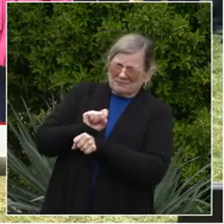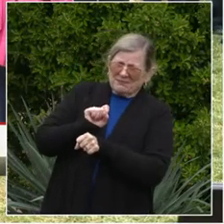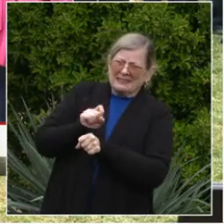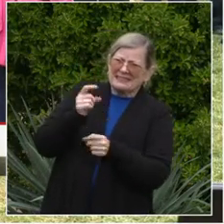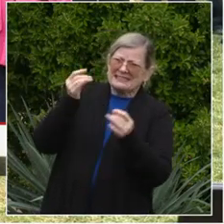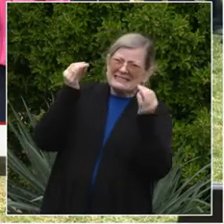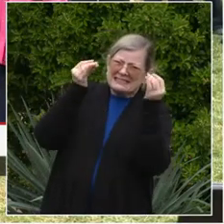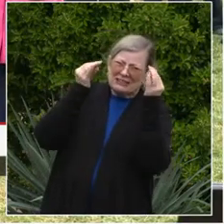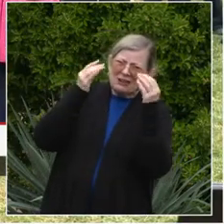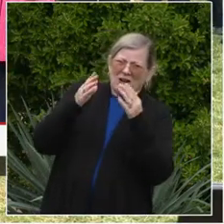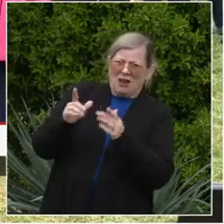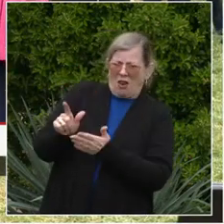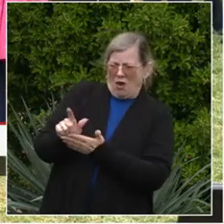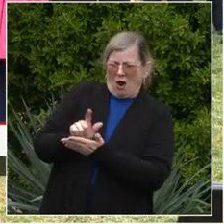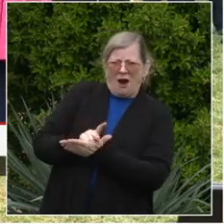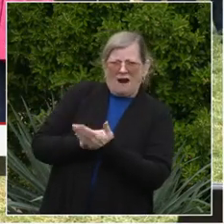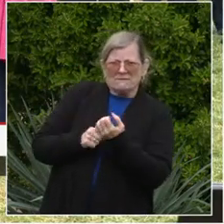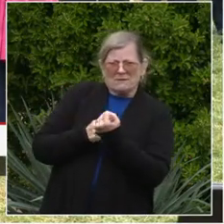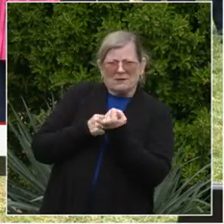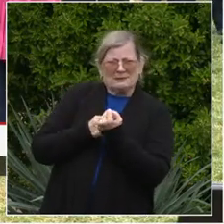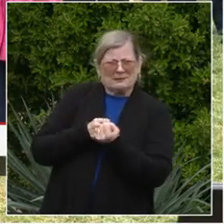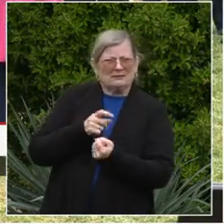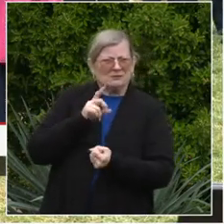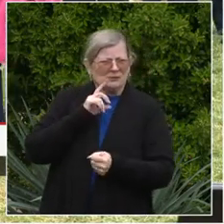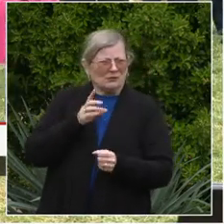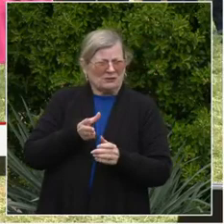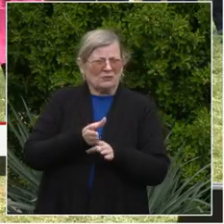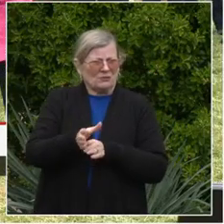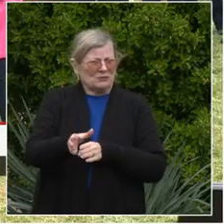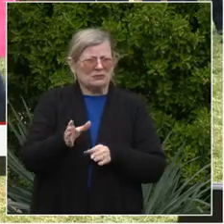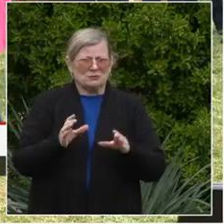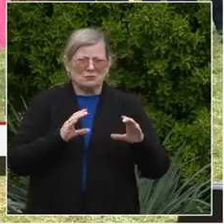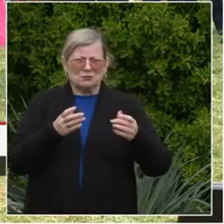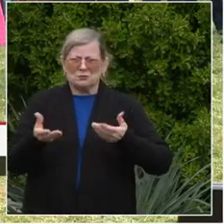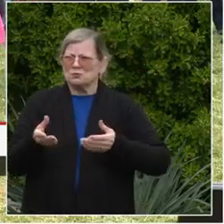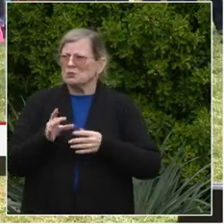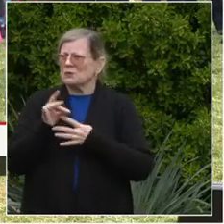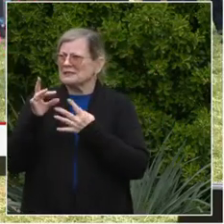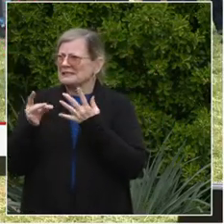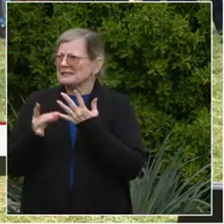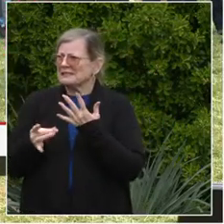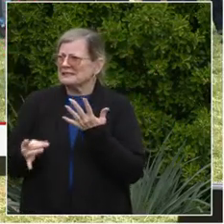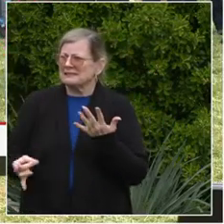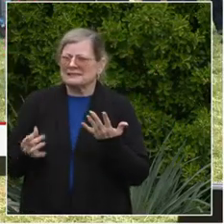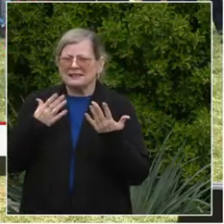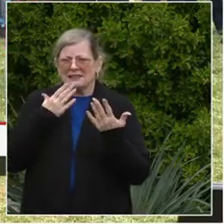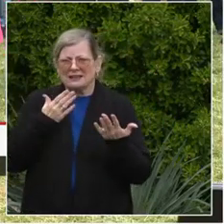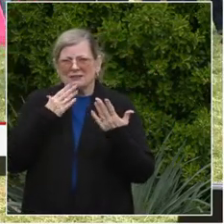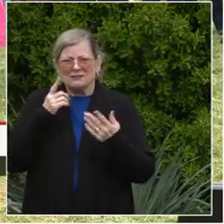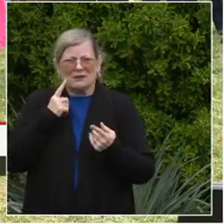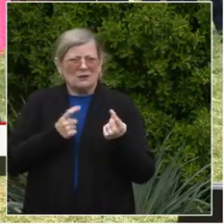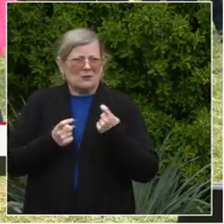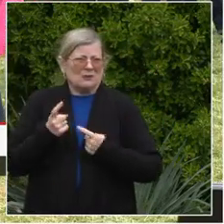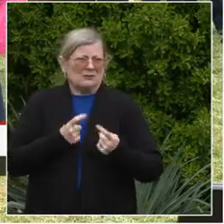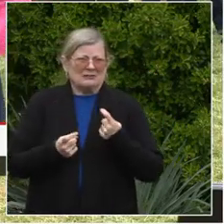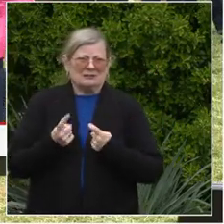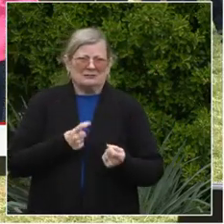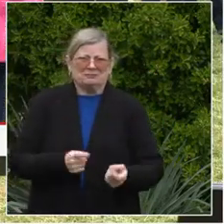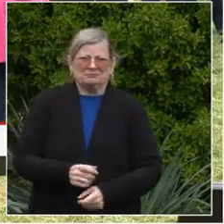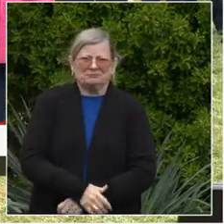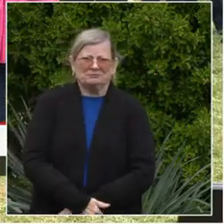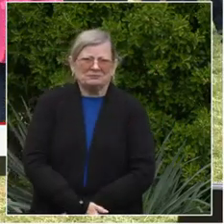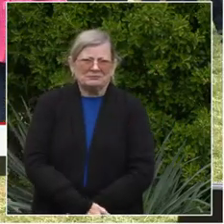enforcement as a career choice. Thank you for your questions. Thank you. Okay. Community? Yes. Oh, okay, yes, go ahead. I have a request.